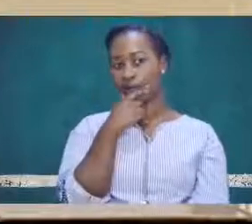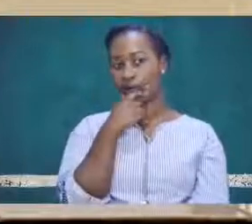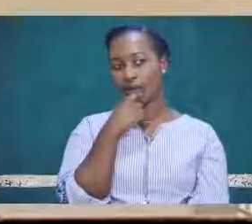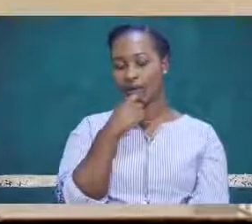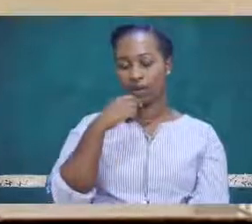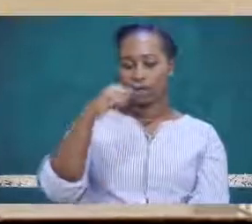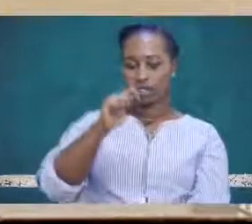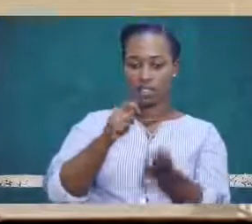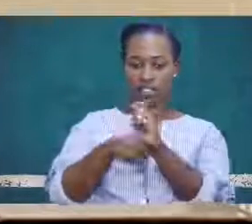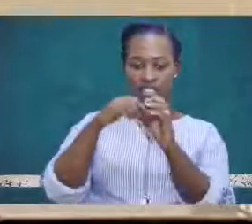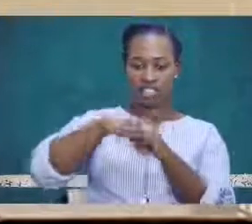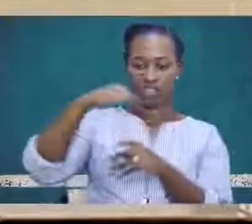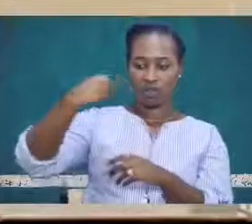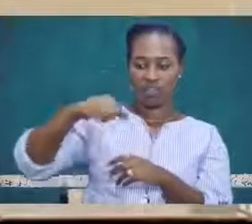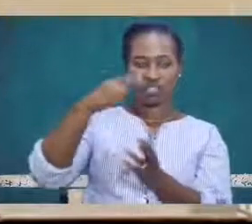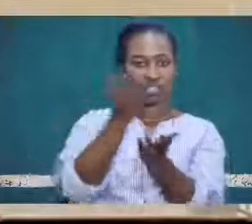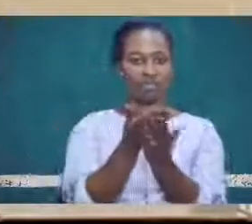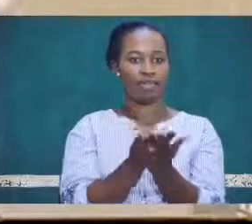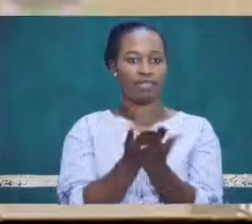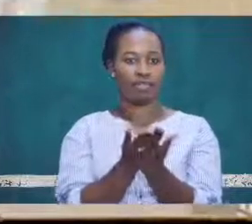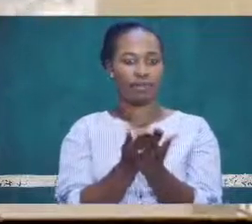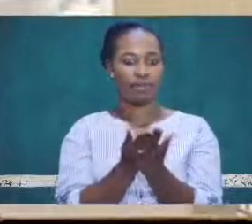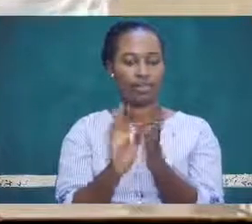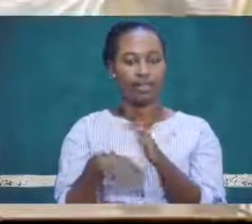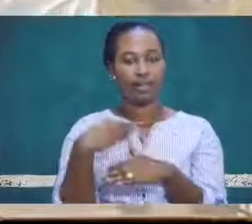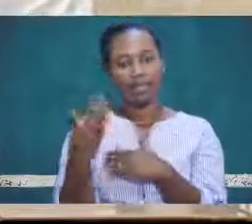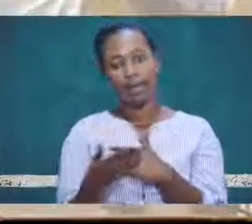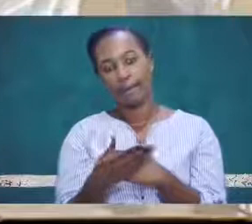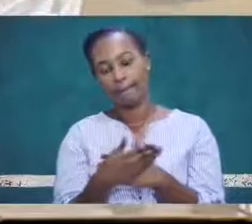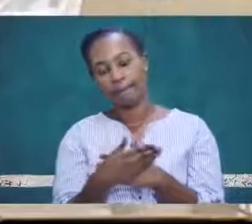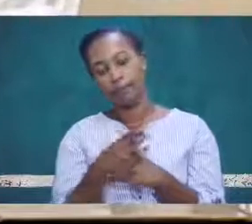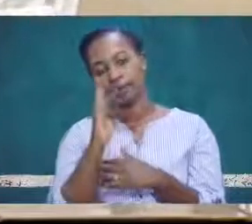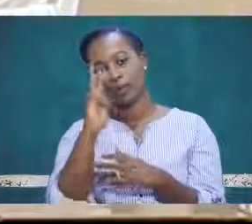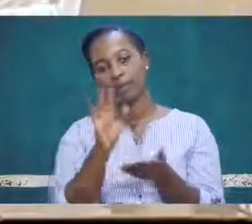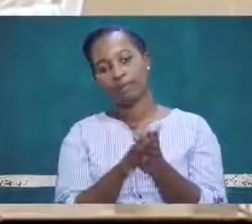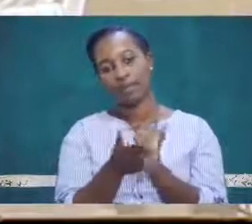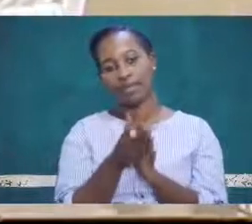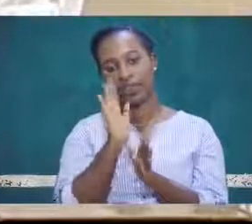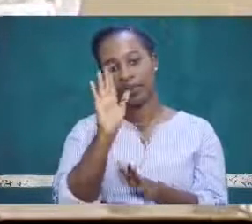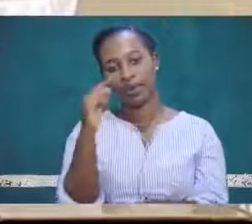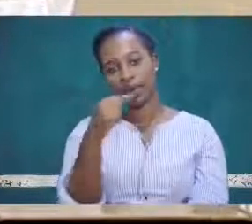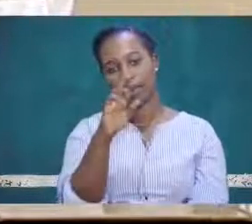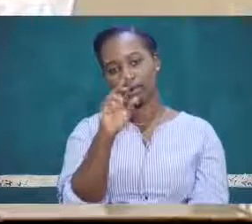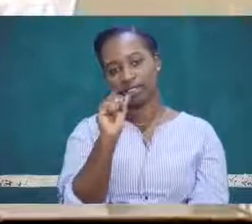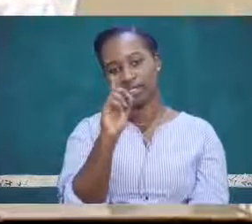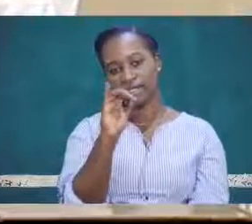the change in quantity demanded. So here, therefore here, that will be, your gradient will